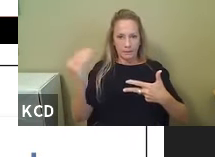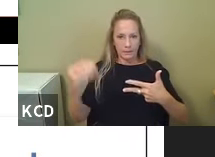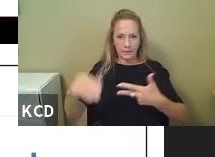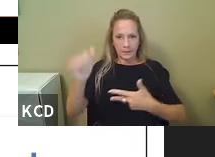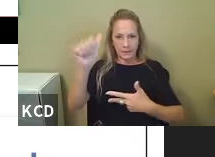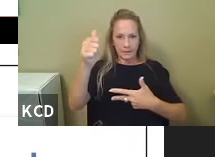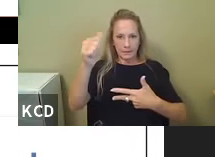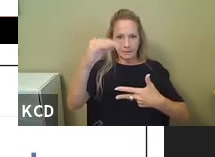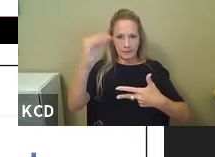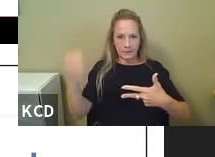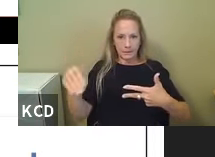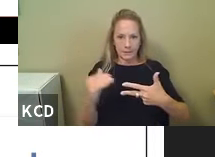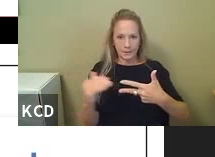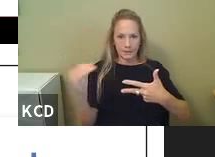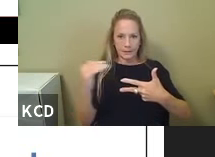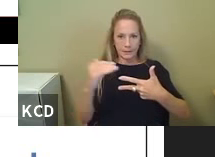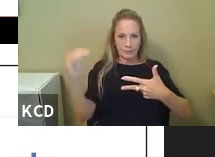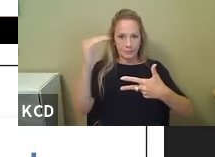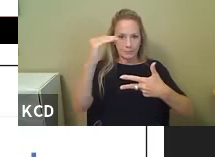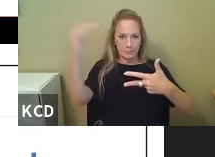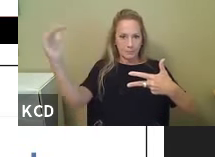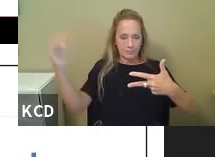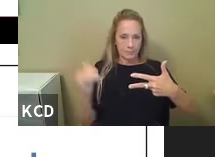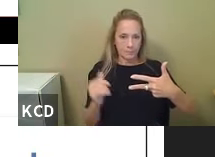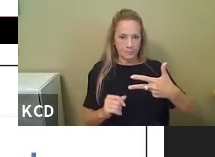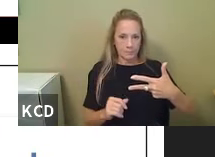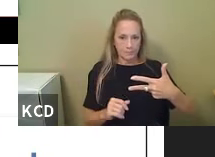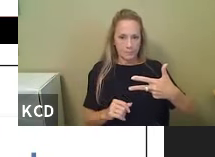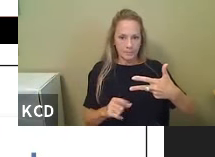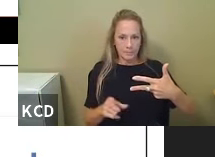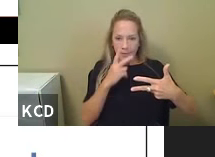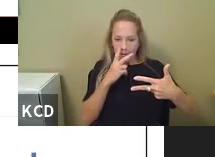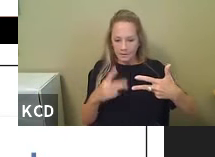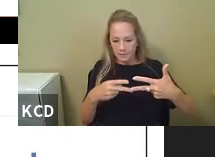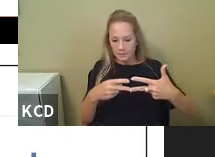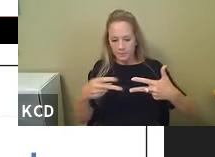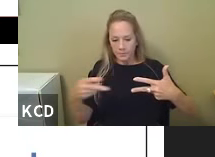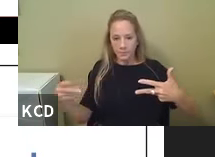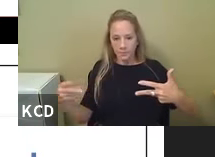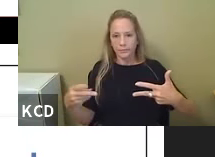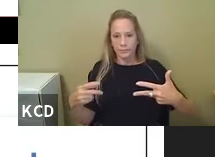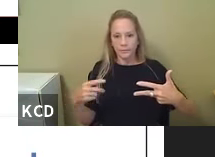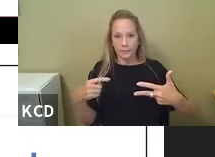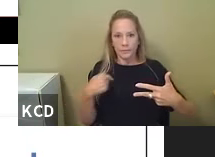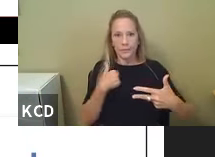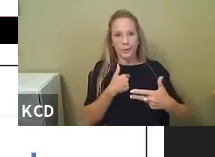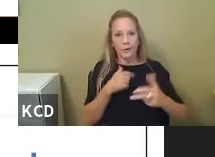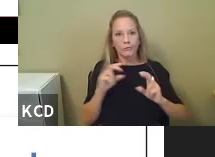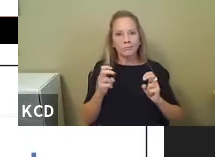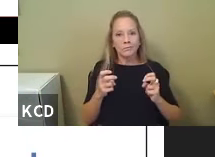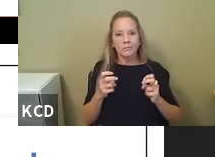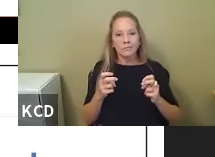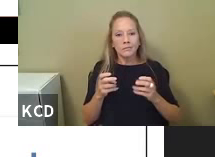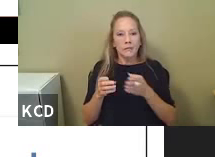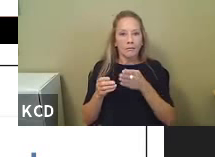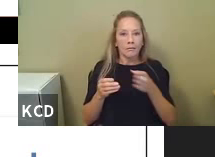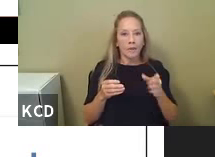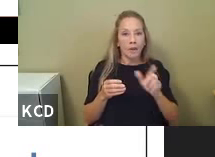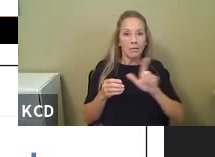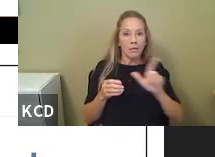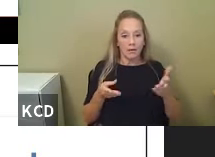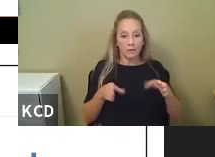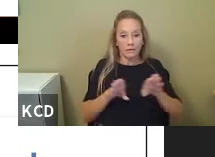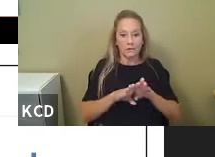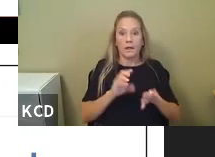10%. And you kind of see both when we were at kind of shut down over toward the left and then over toward